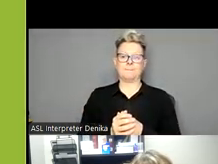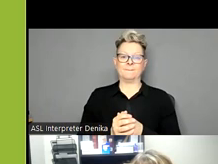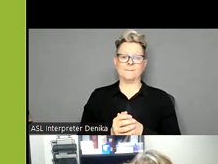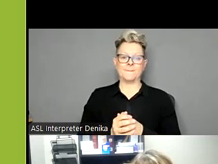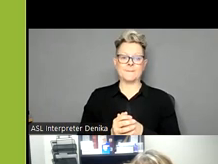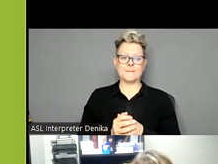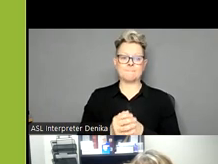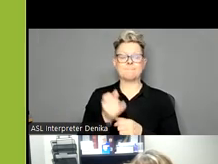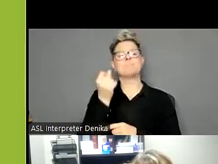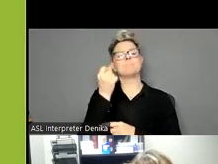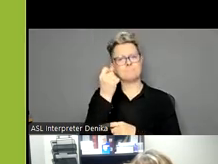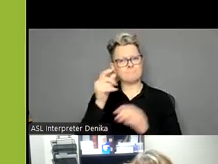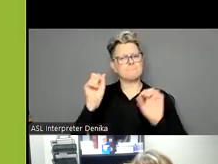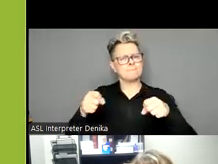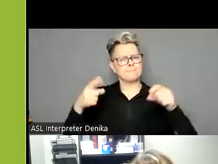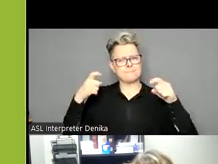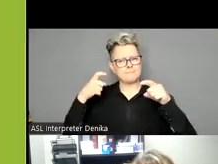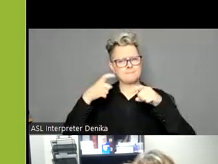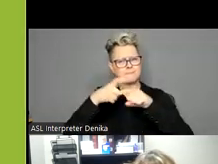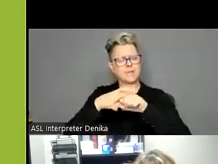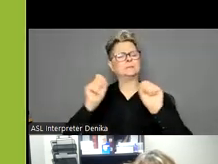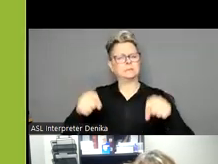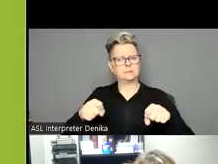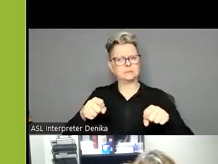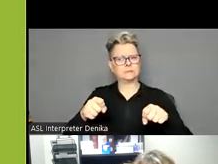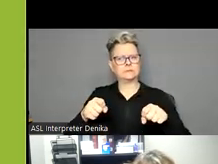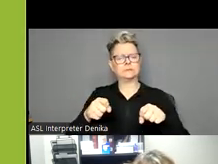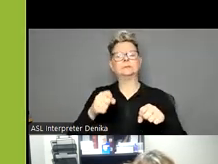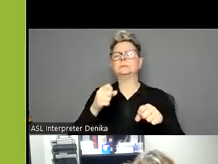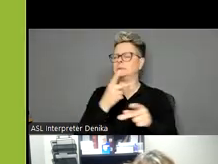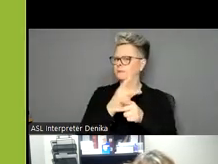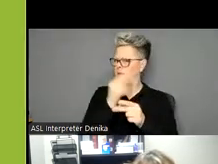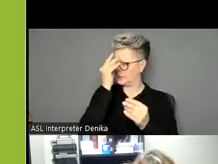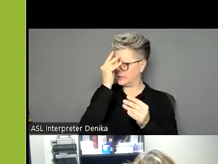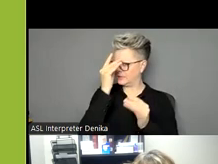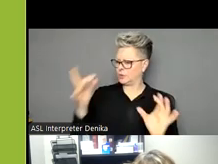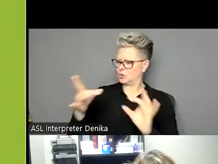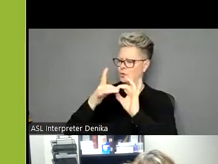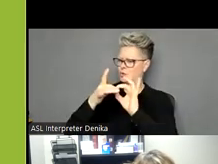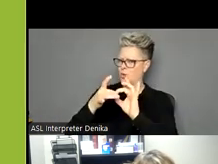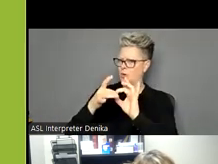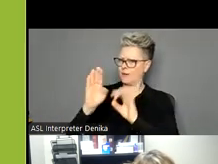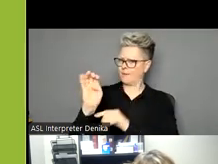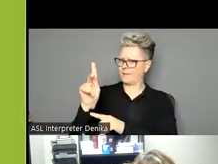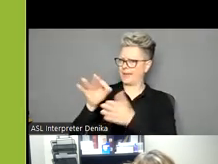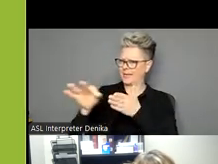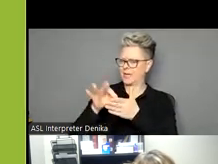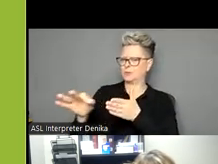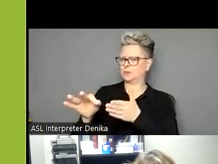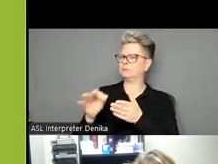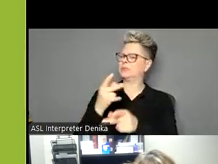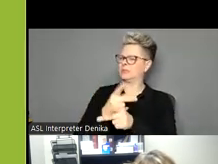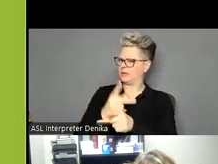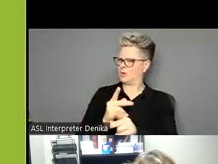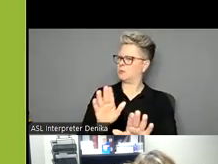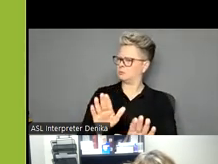get complicated. So just be careful to think about joint bank accounts when you're drafting your will, I